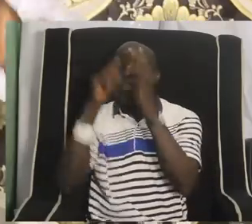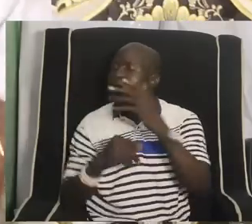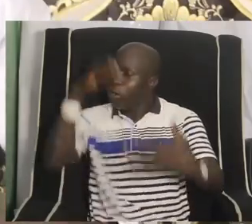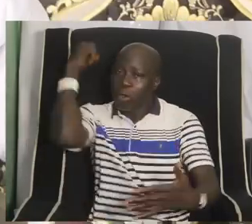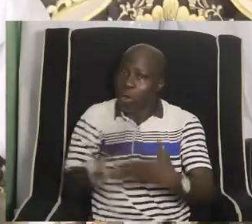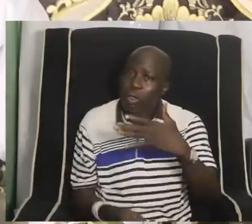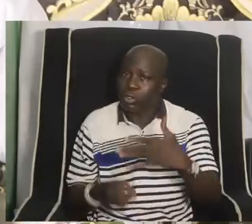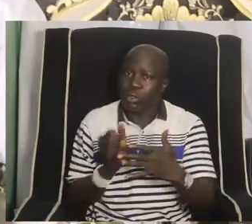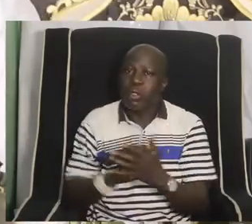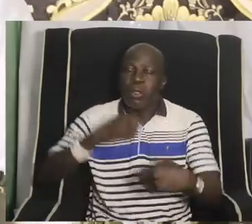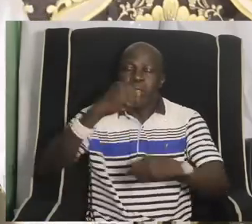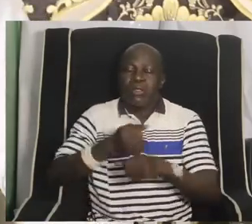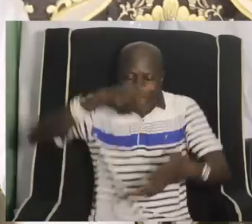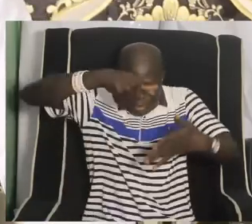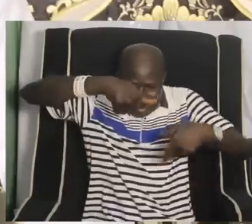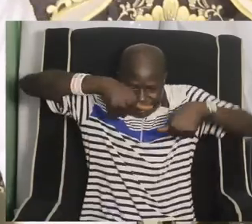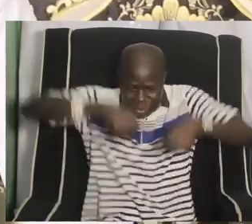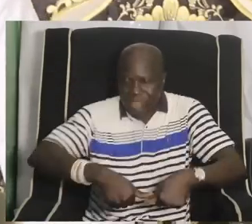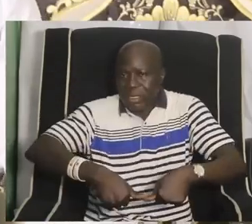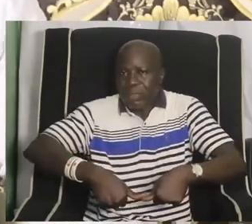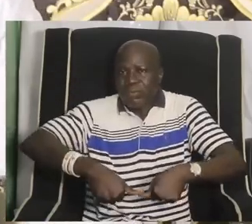we consider the cost to, is it this prayer?